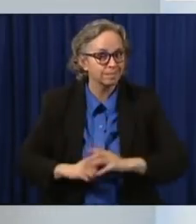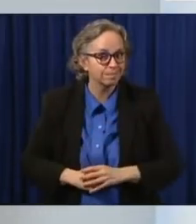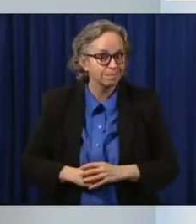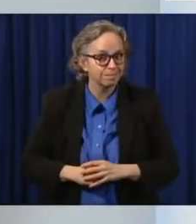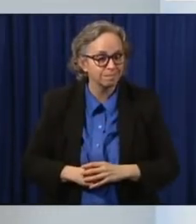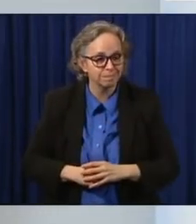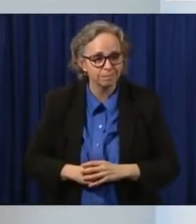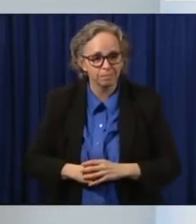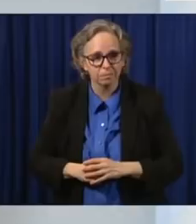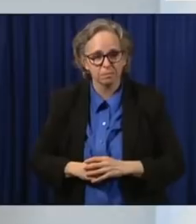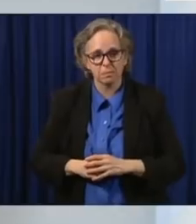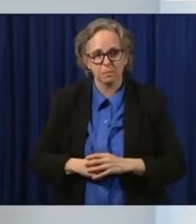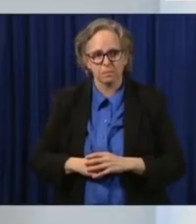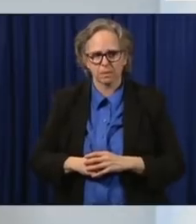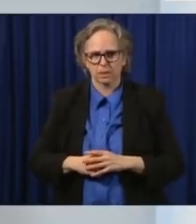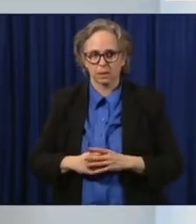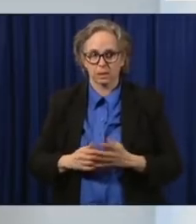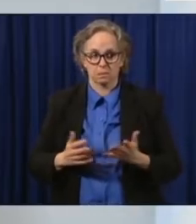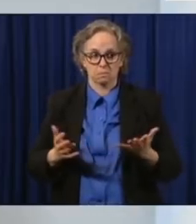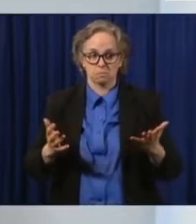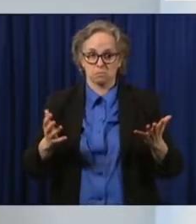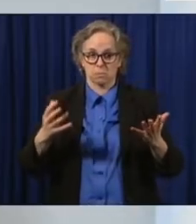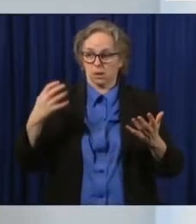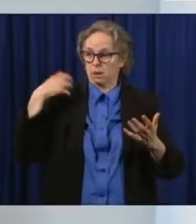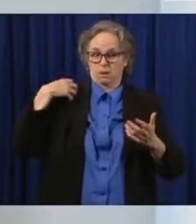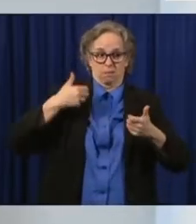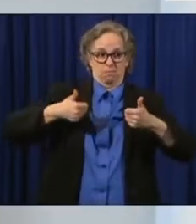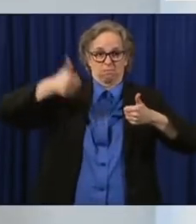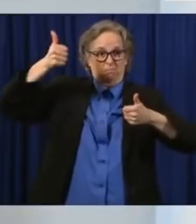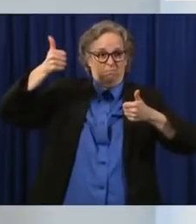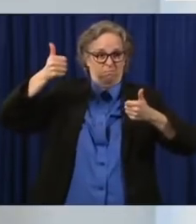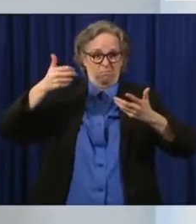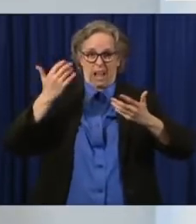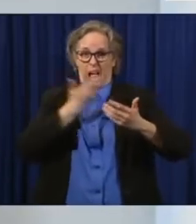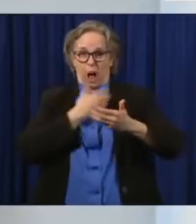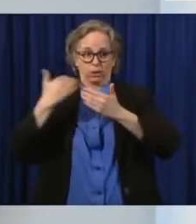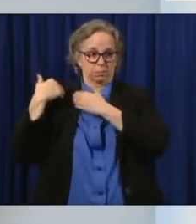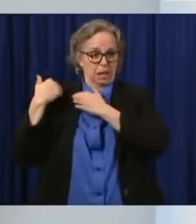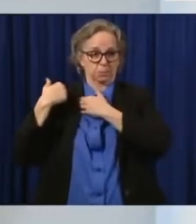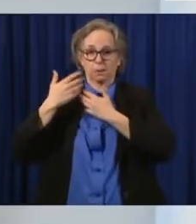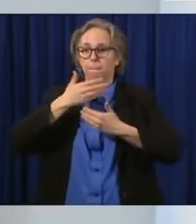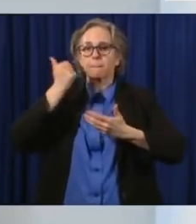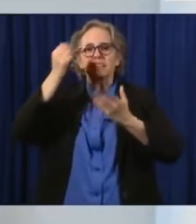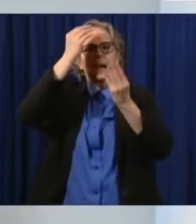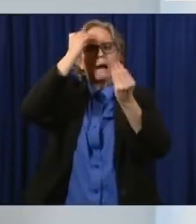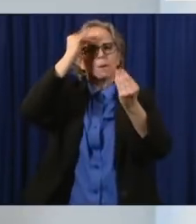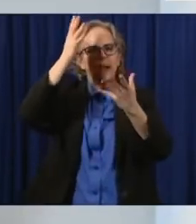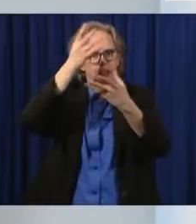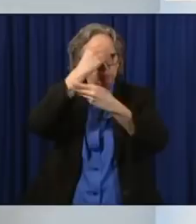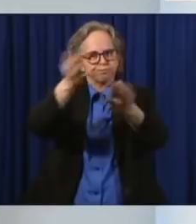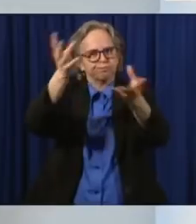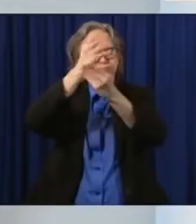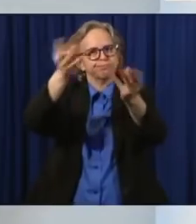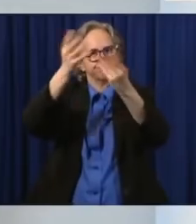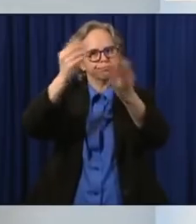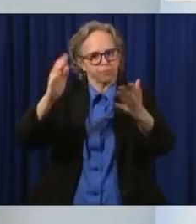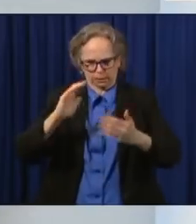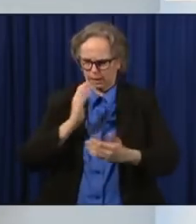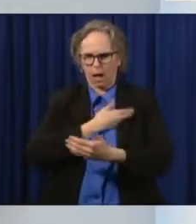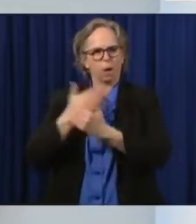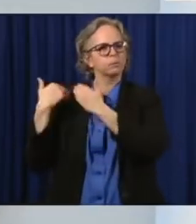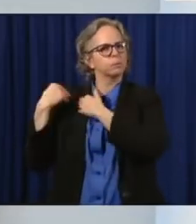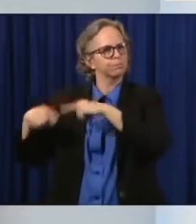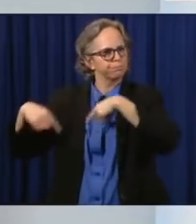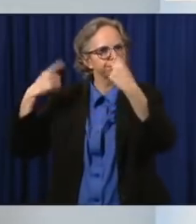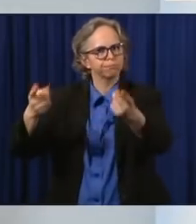officials to give you the best information that we can on how you can reduce your risk. That's what health officials do. That's what your public leaders do. How